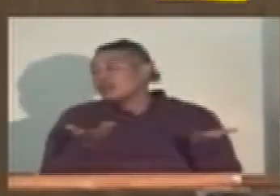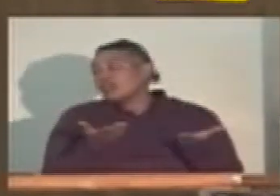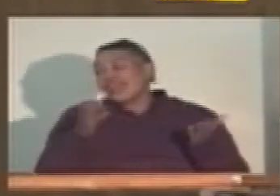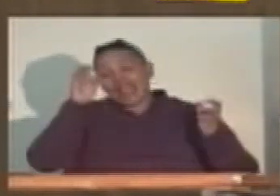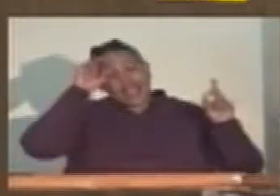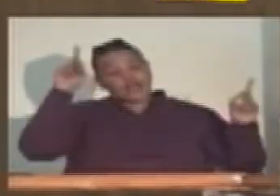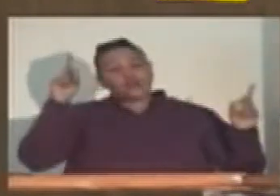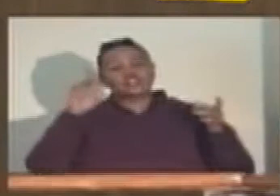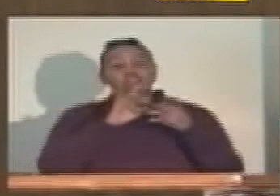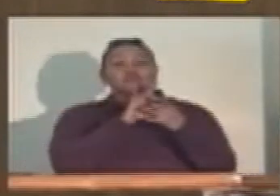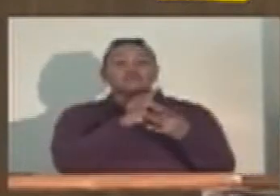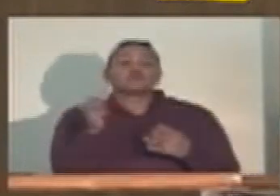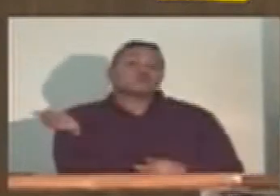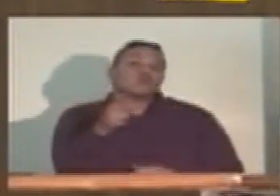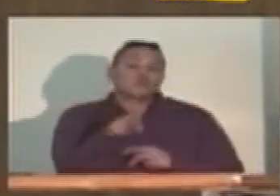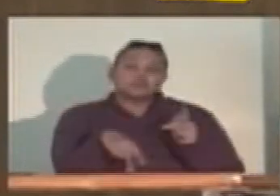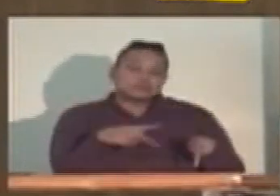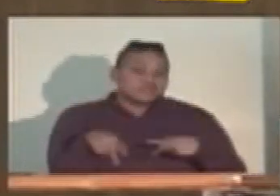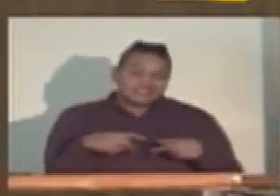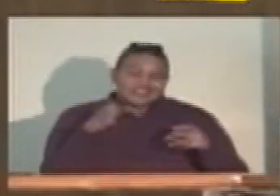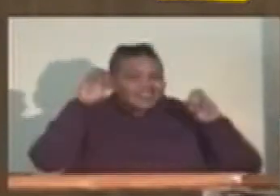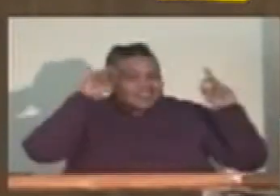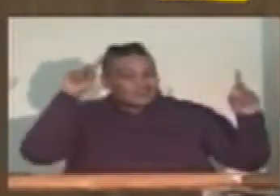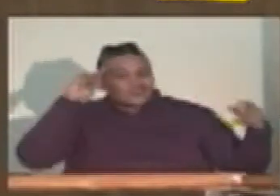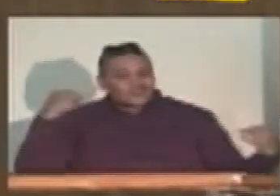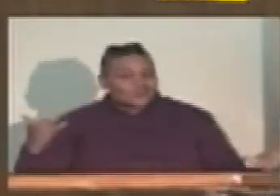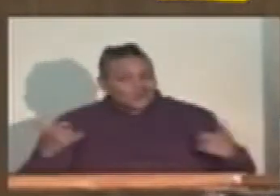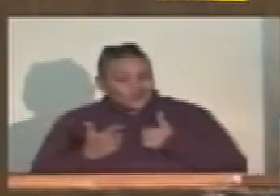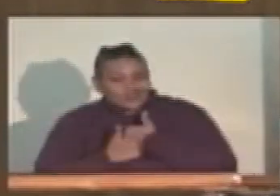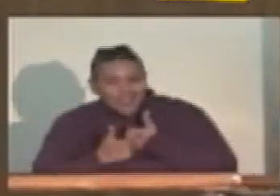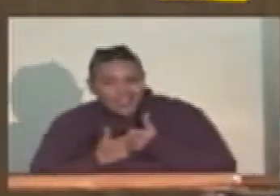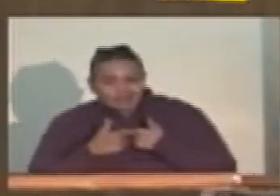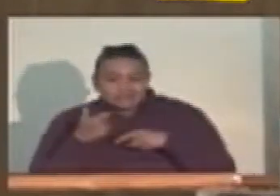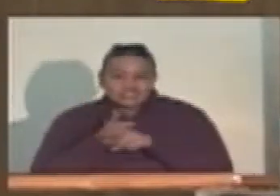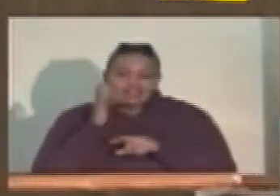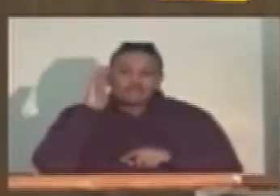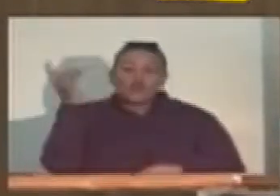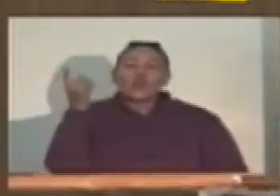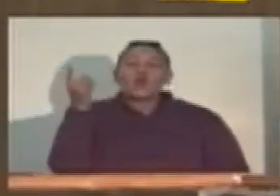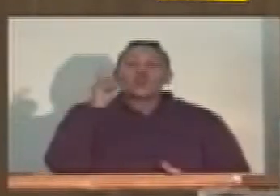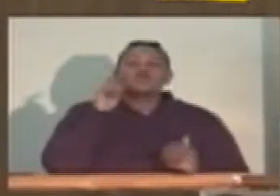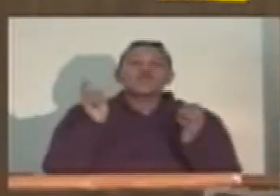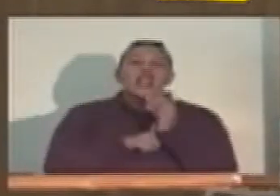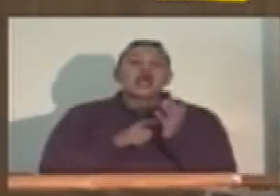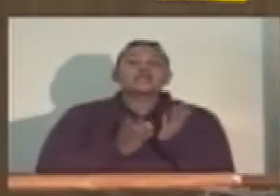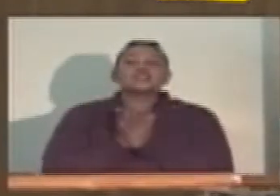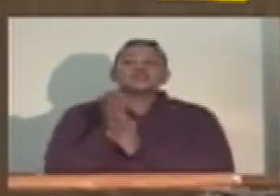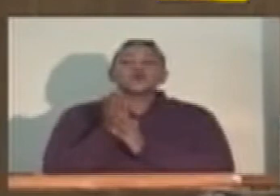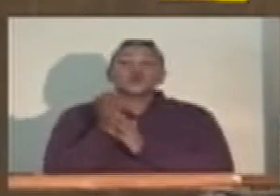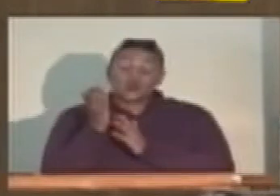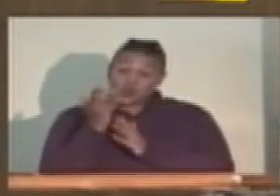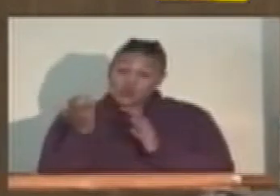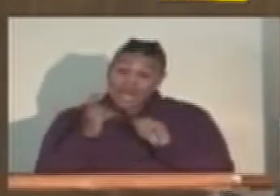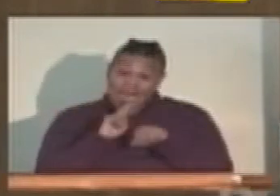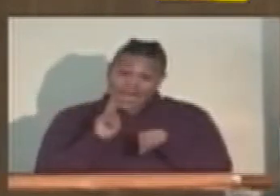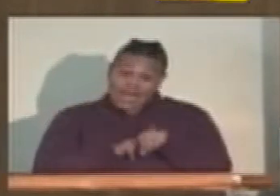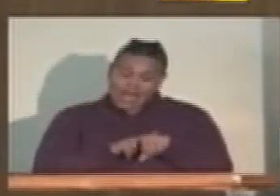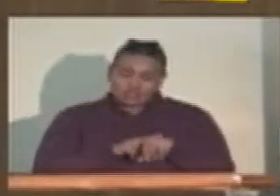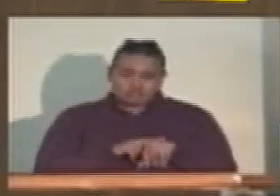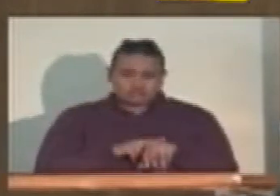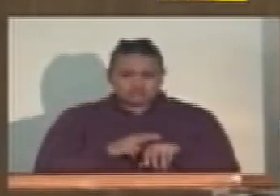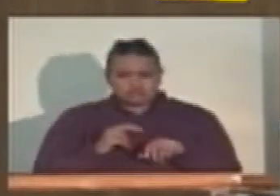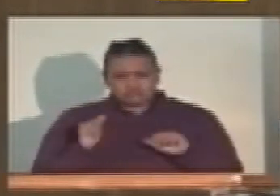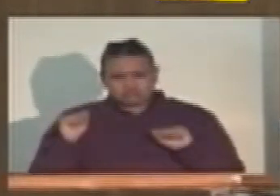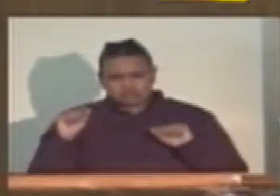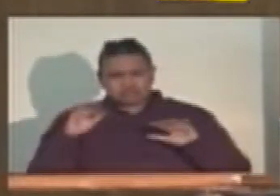everybody's business. Yes, yes. Education for the 21st century will only be realized by a national crusade